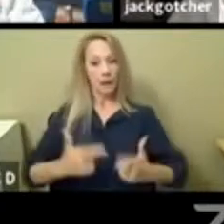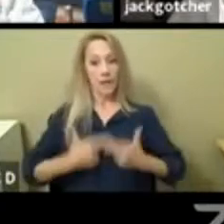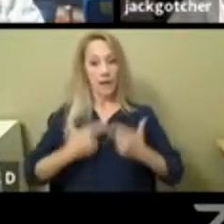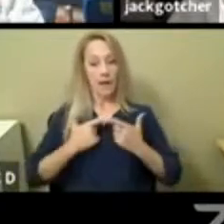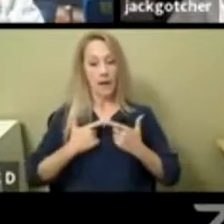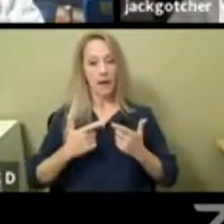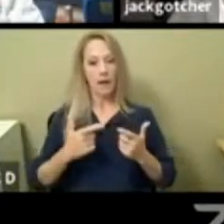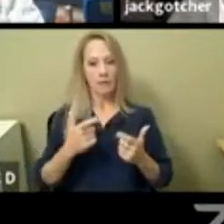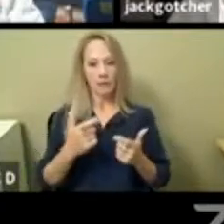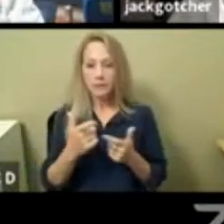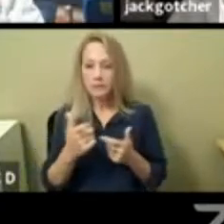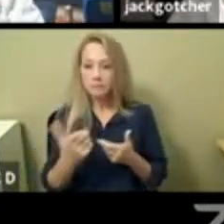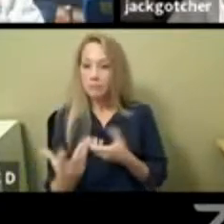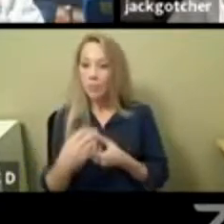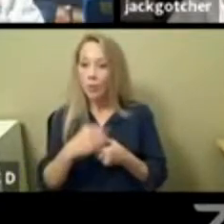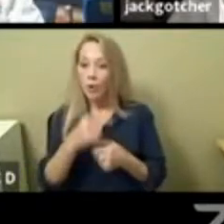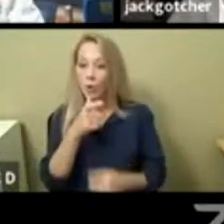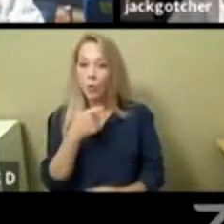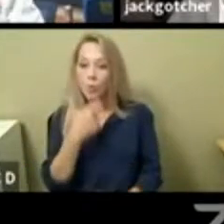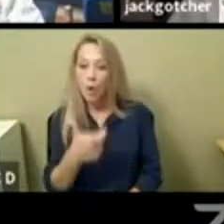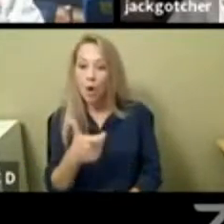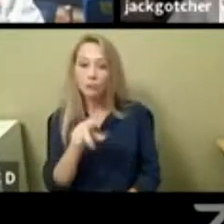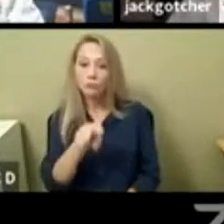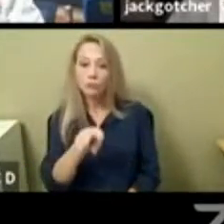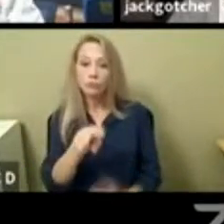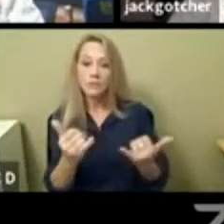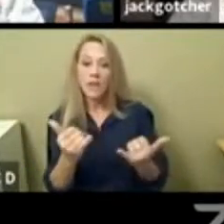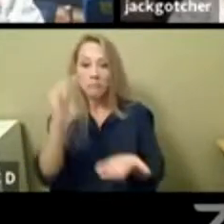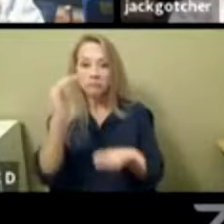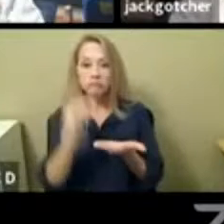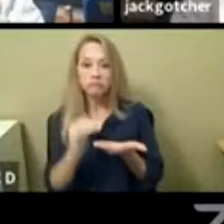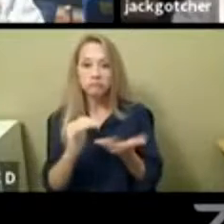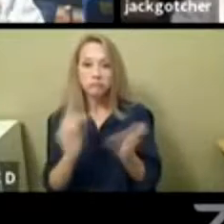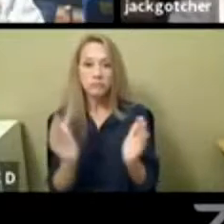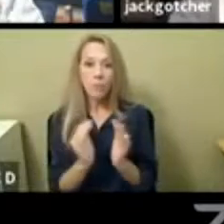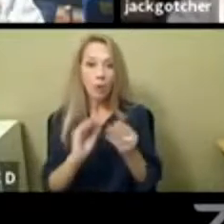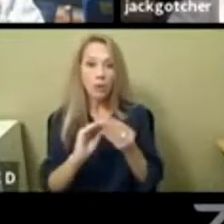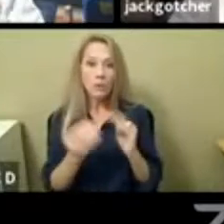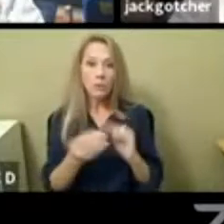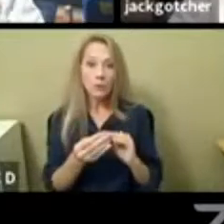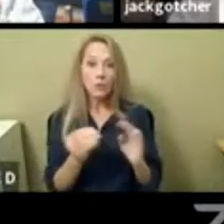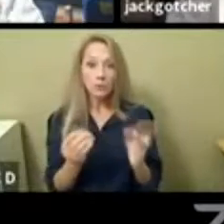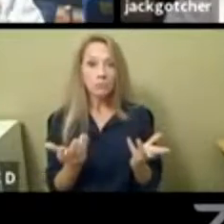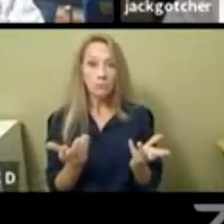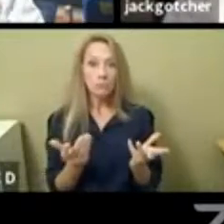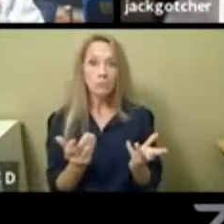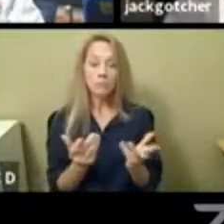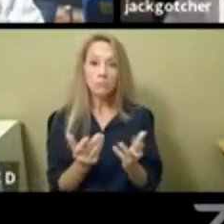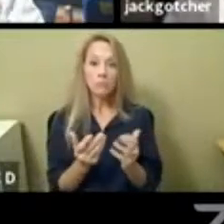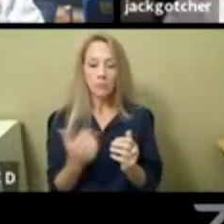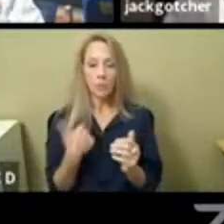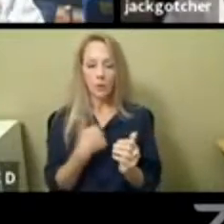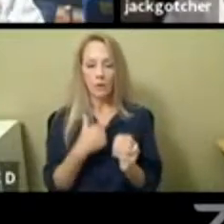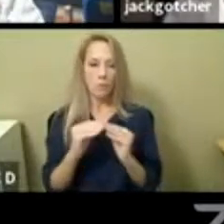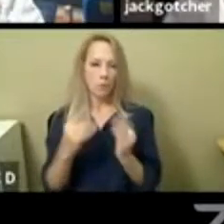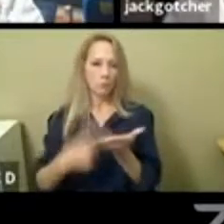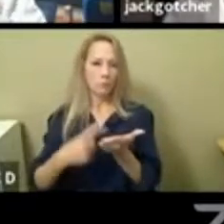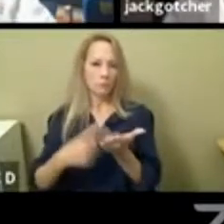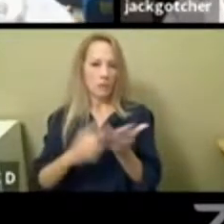a very small number of people. And we'll get to the discussion probably later that relates to what's going on